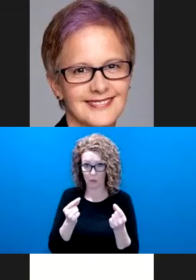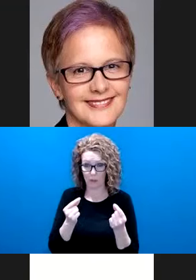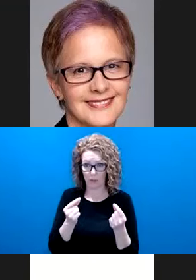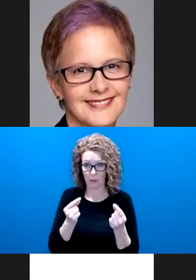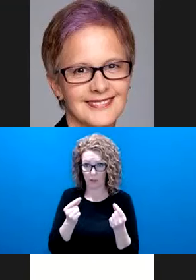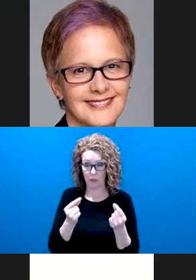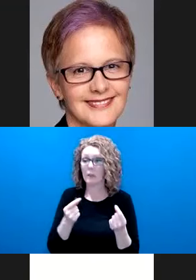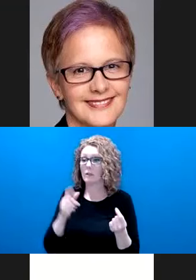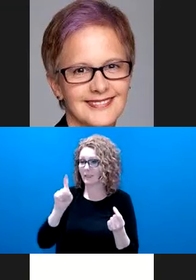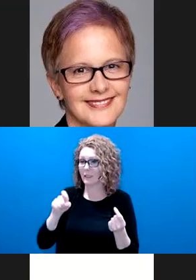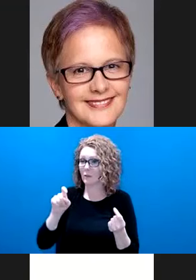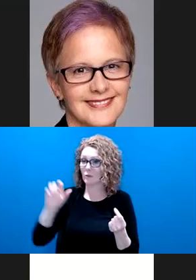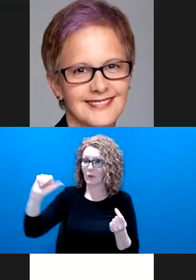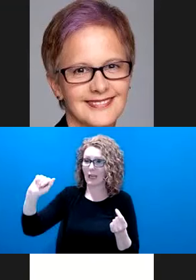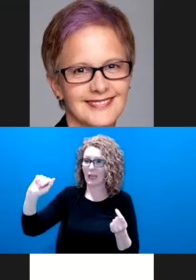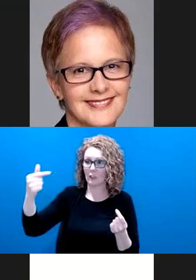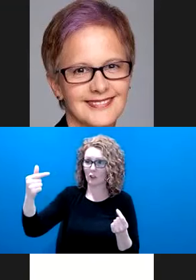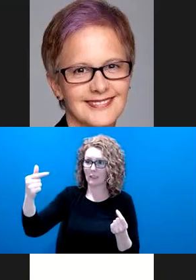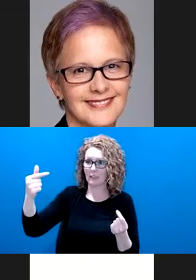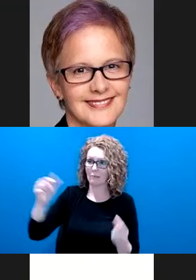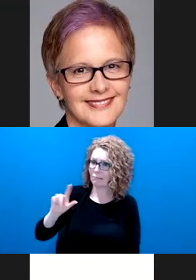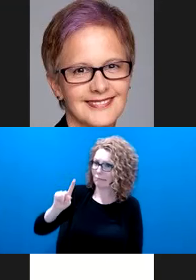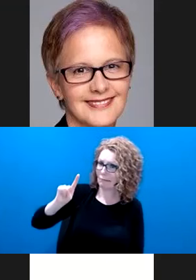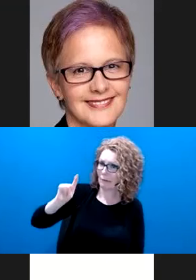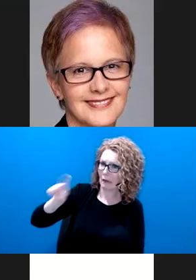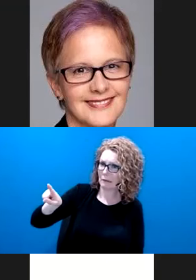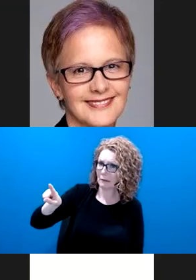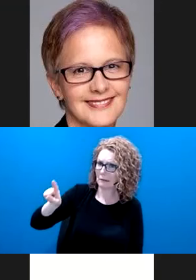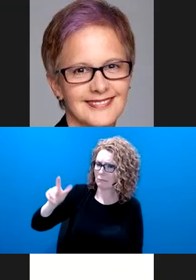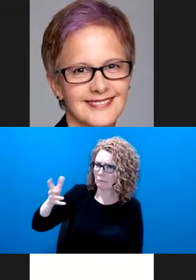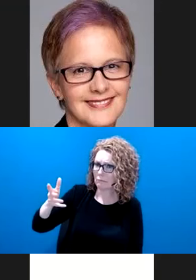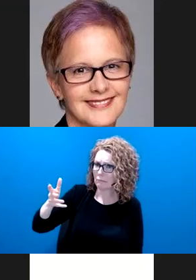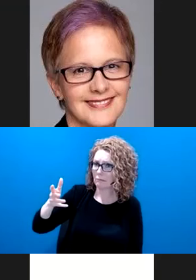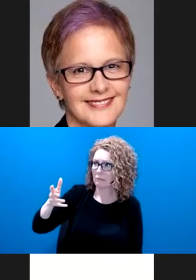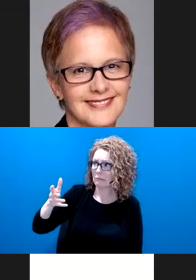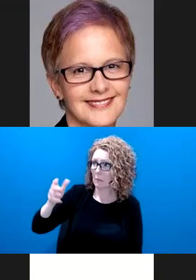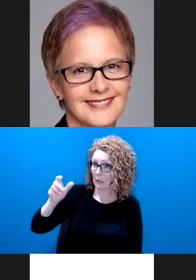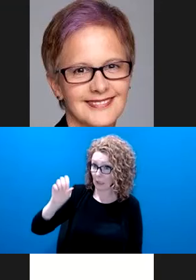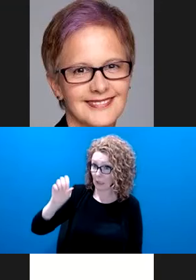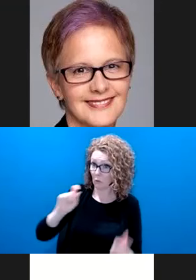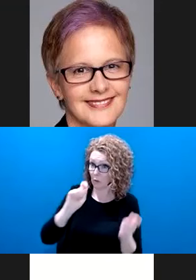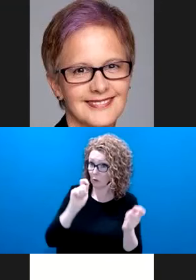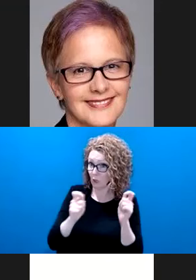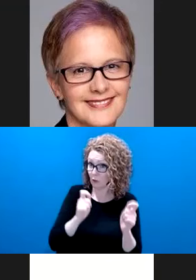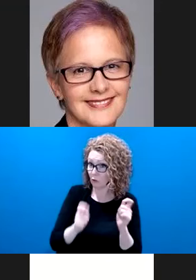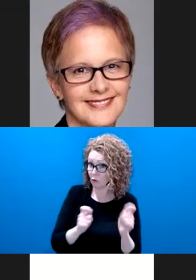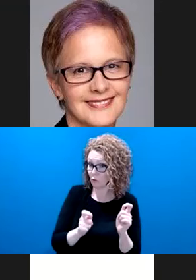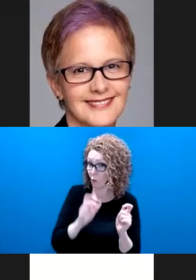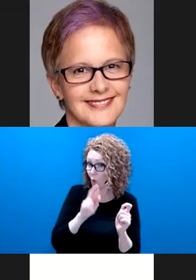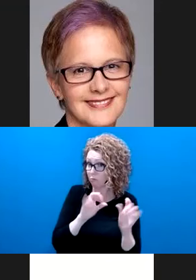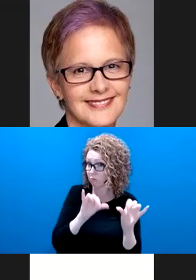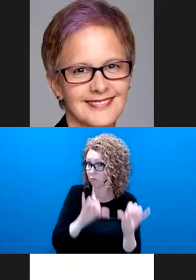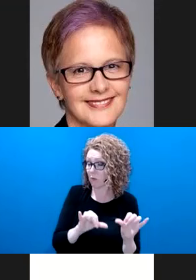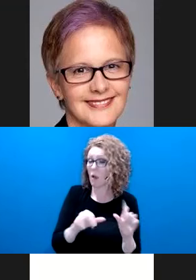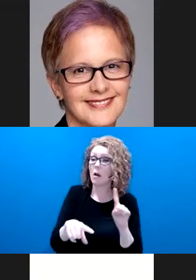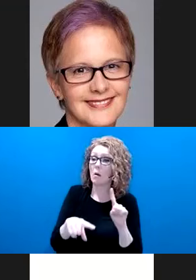to be asked to the AAG. And then also, you know, I would kind of like to ask a little